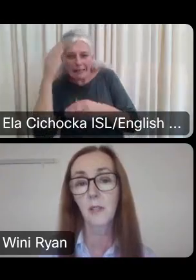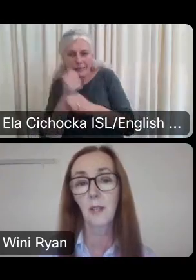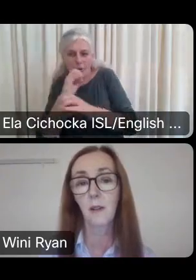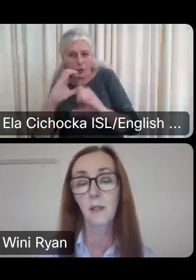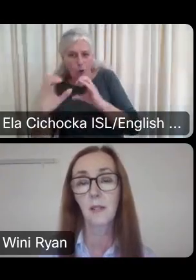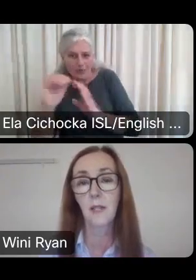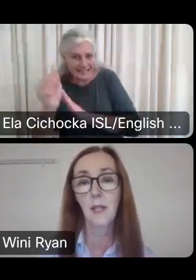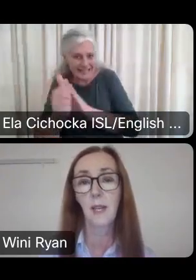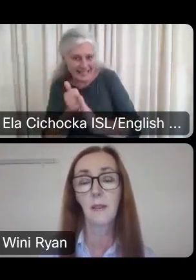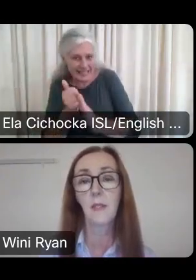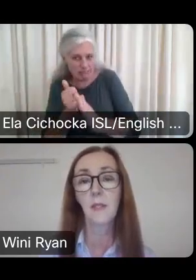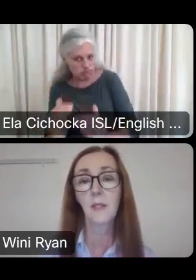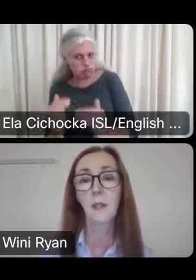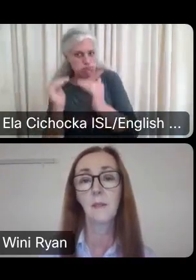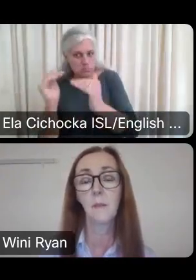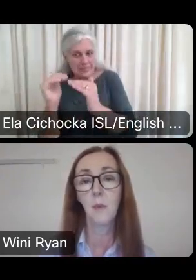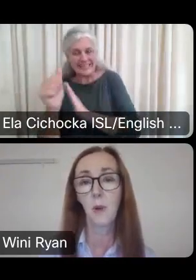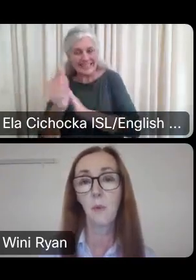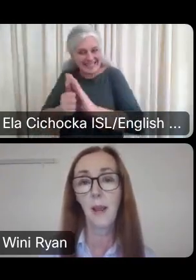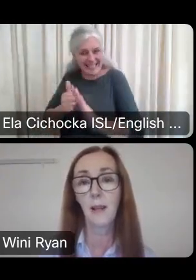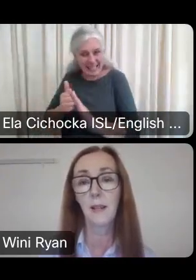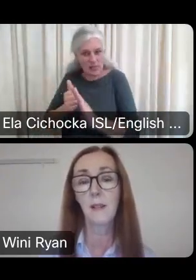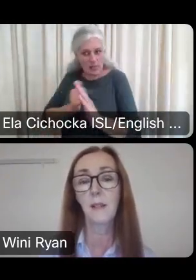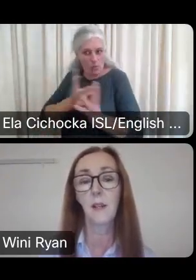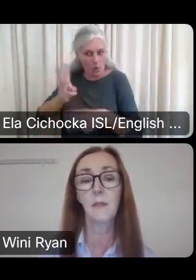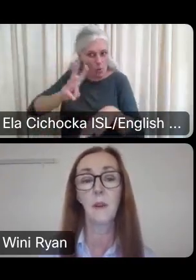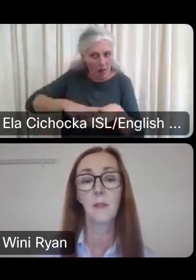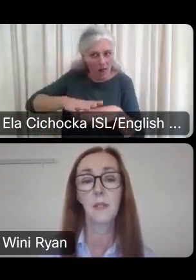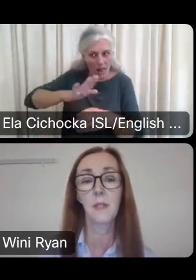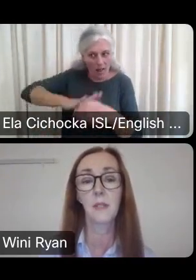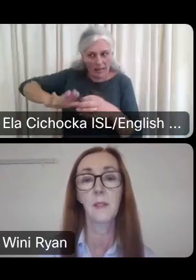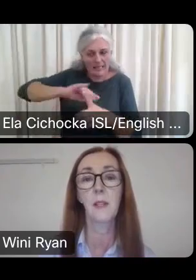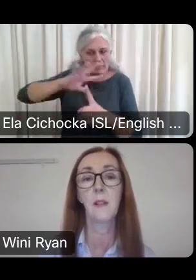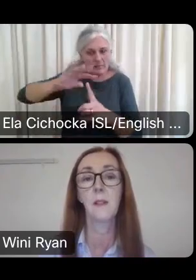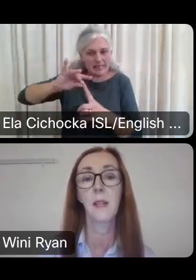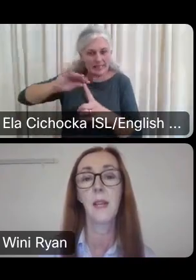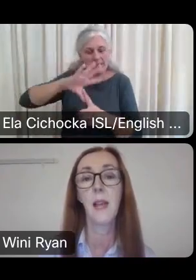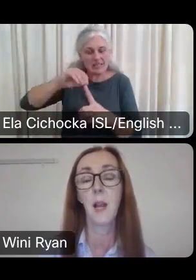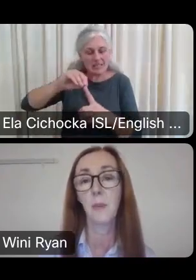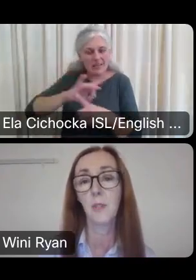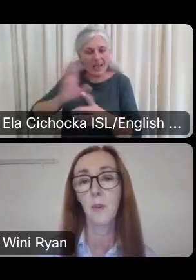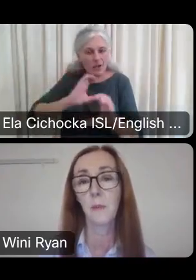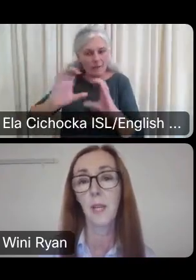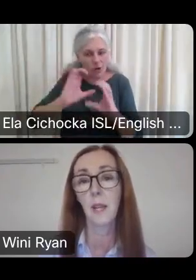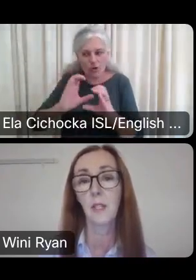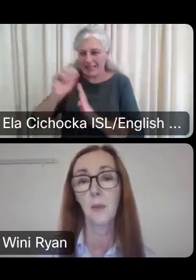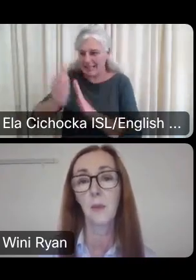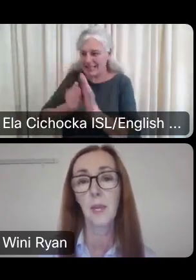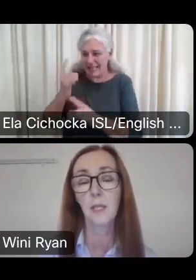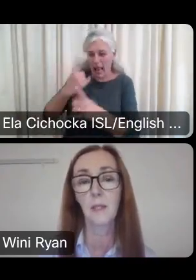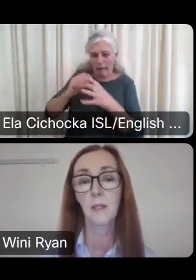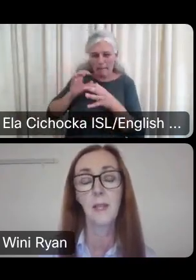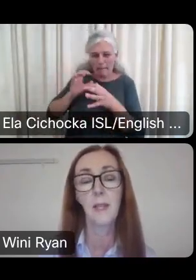communication skills, the skills that work well in these kinds of conversations, the skills that help us to form a connection